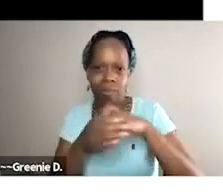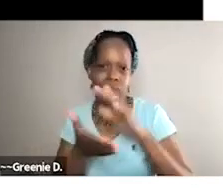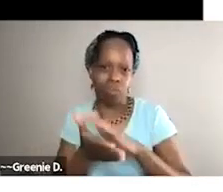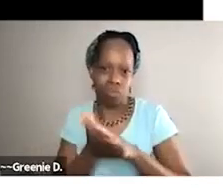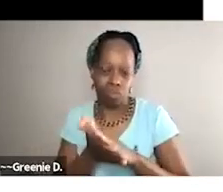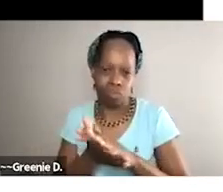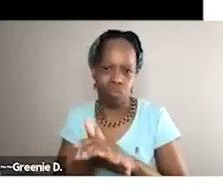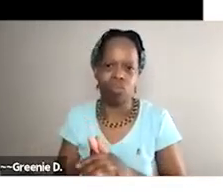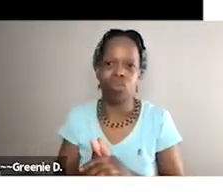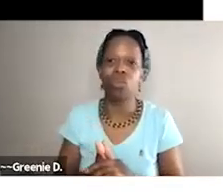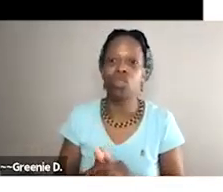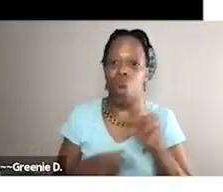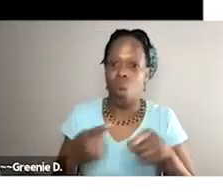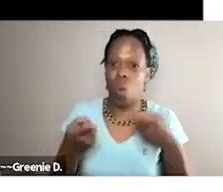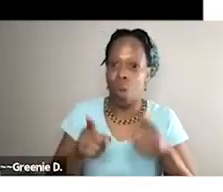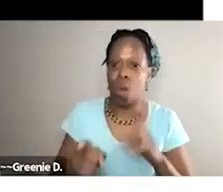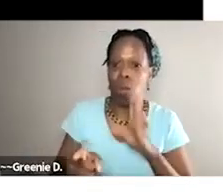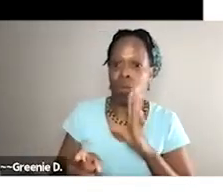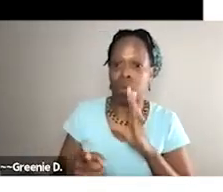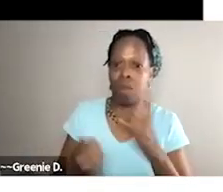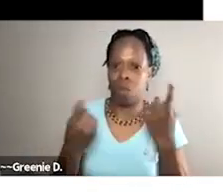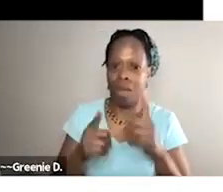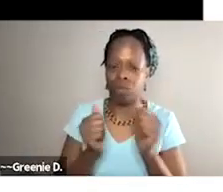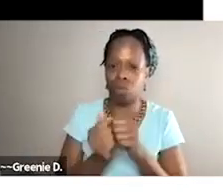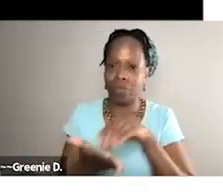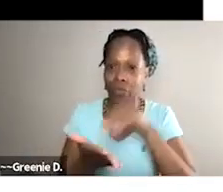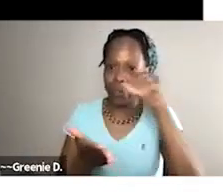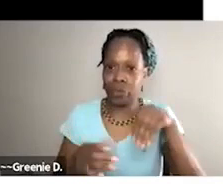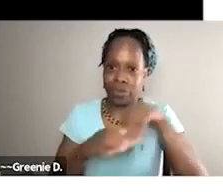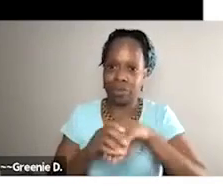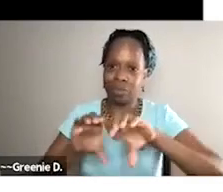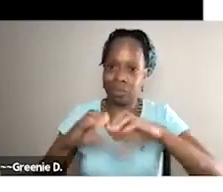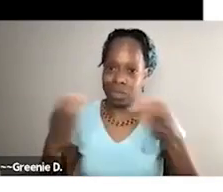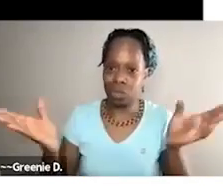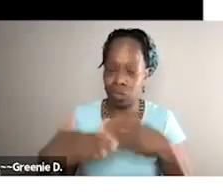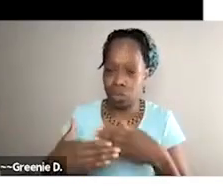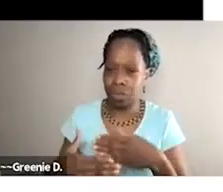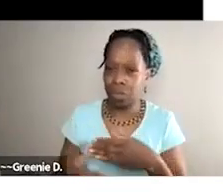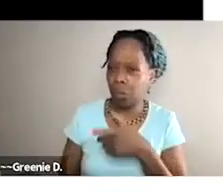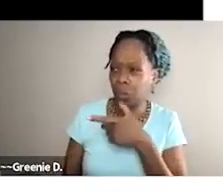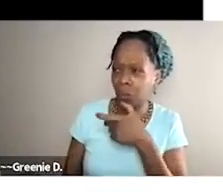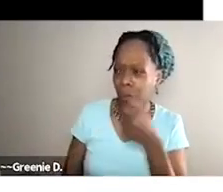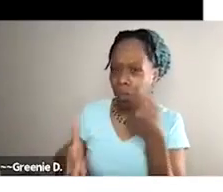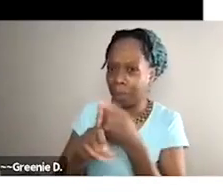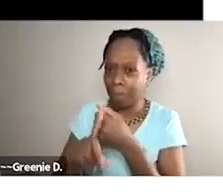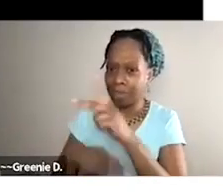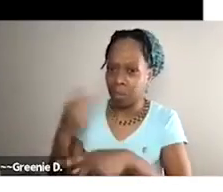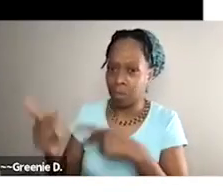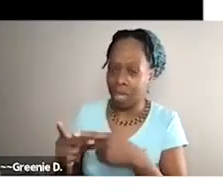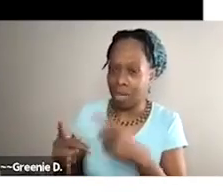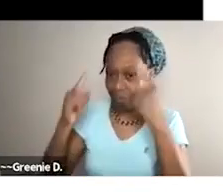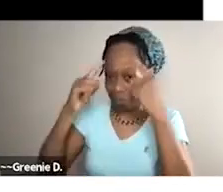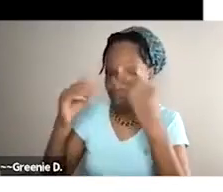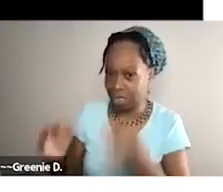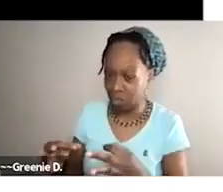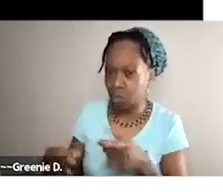what happens with students in classroom, well, who impacts and who makes those decisions? Well, it's teachers, it's leadership, it's administration. You